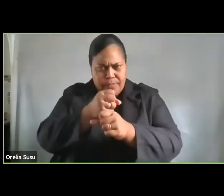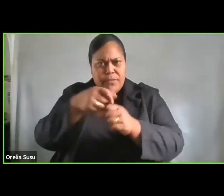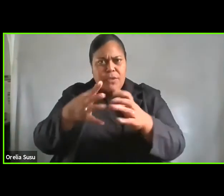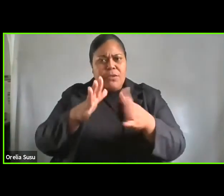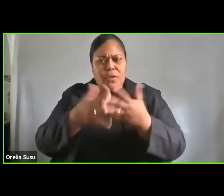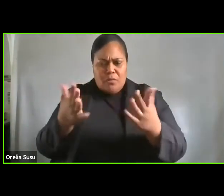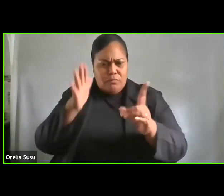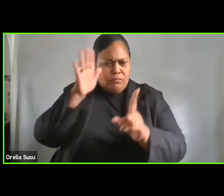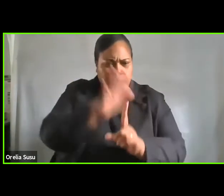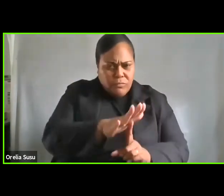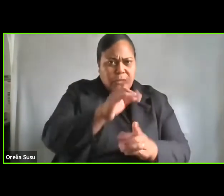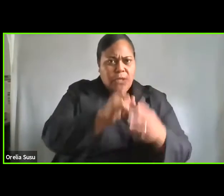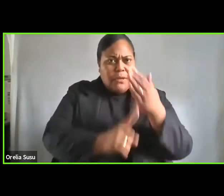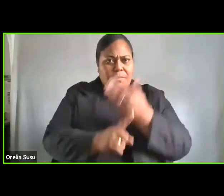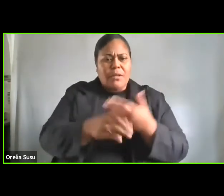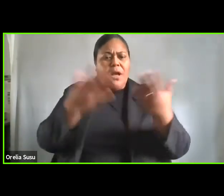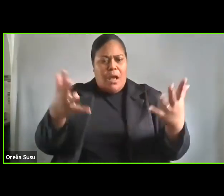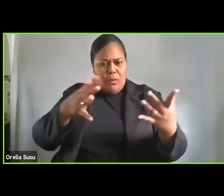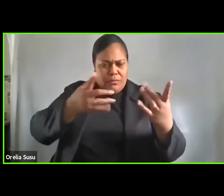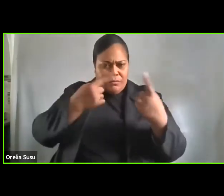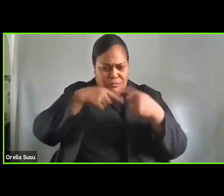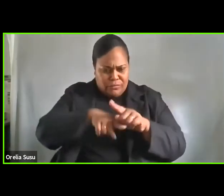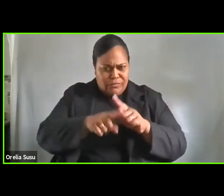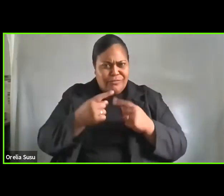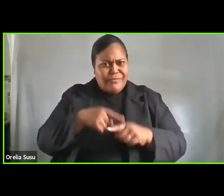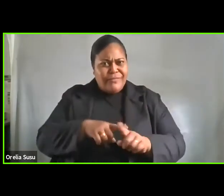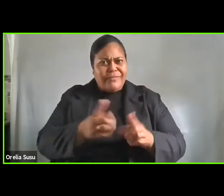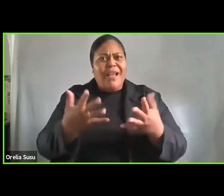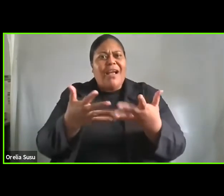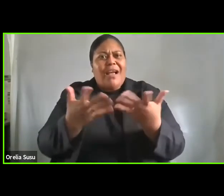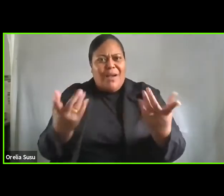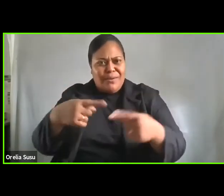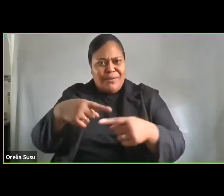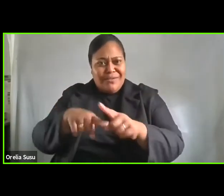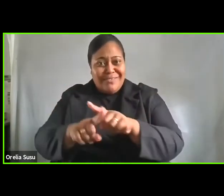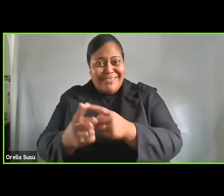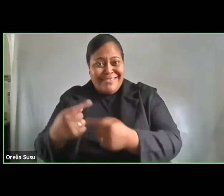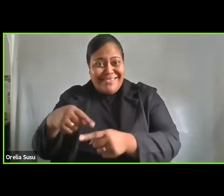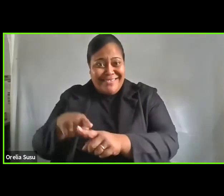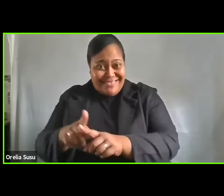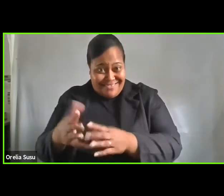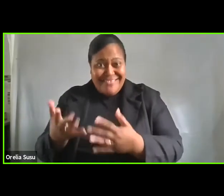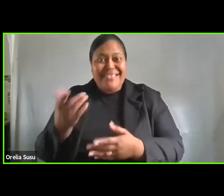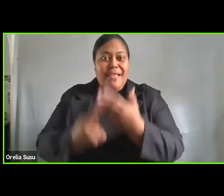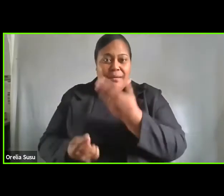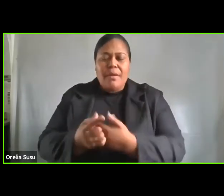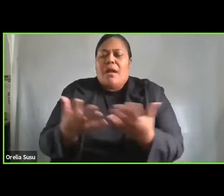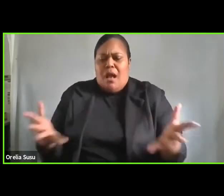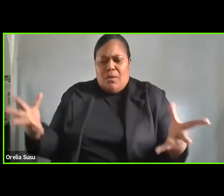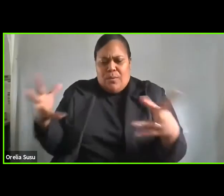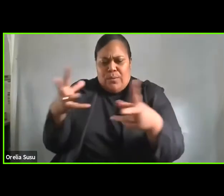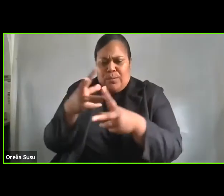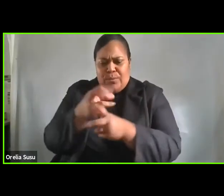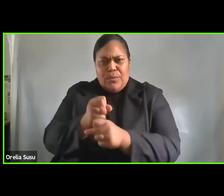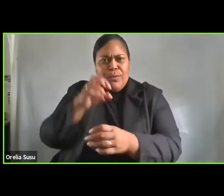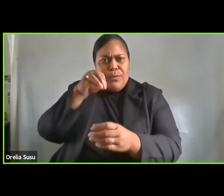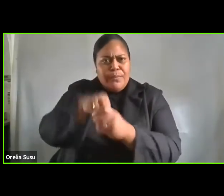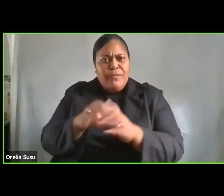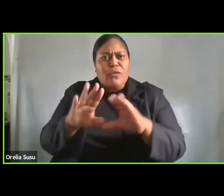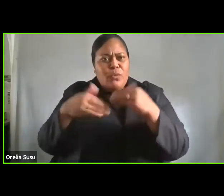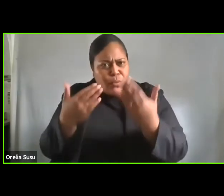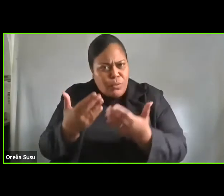intersect that really matter how do they come together because that coming together has an impact in every hour every